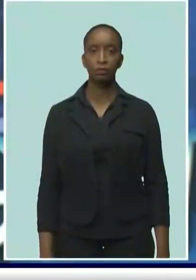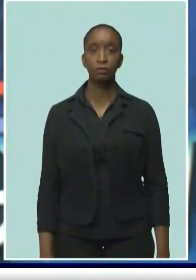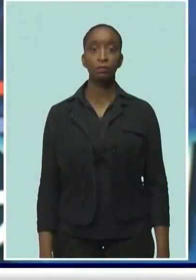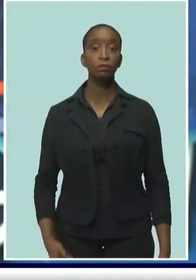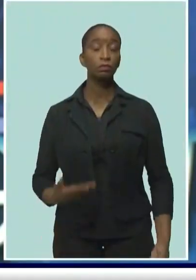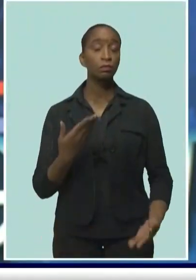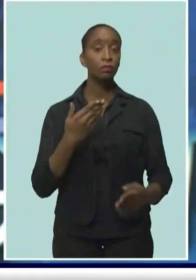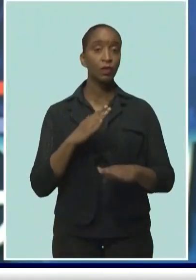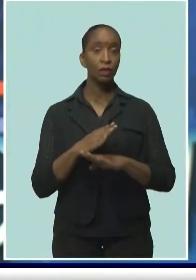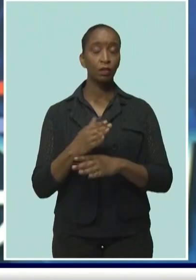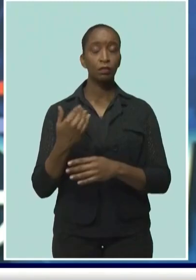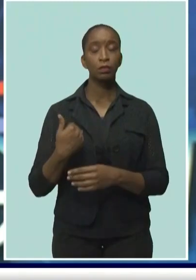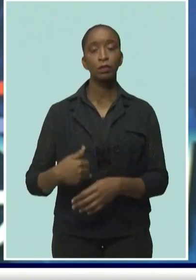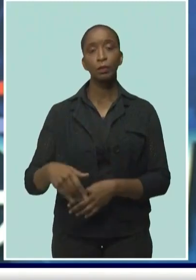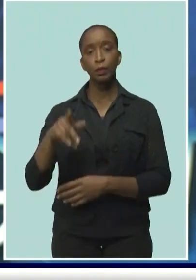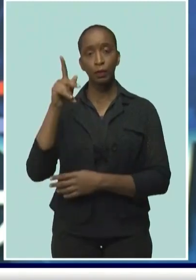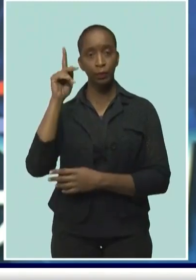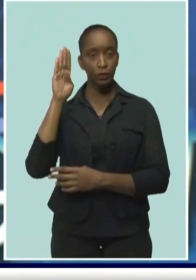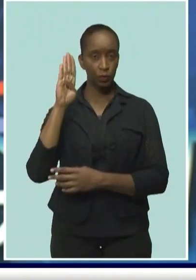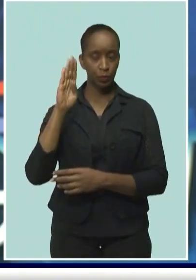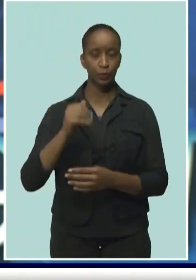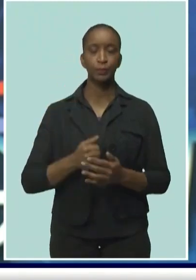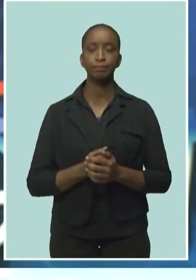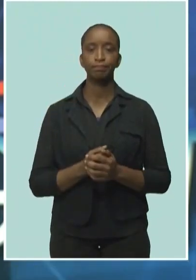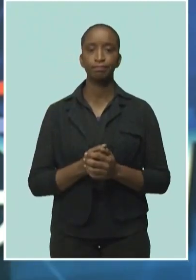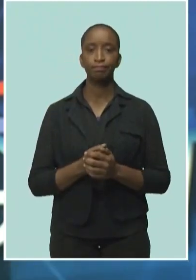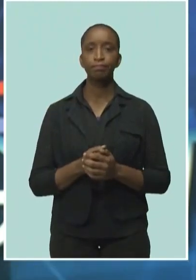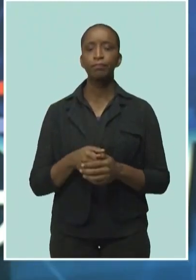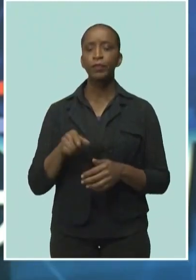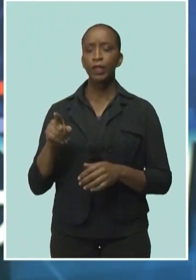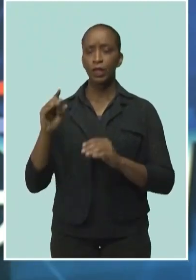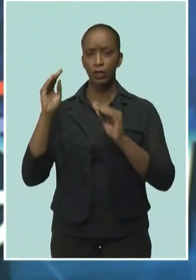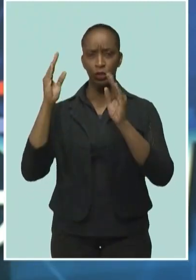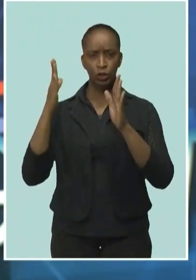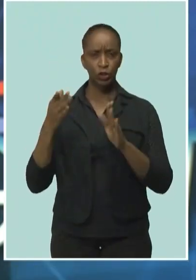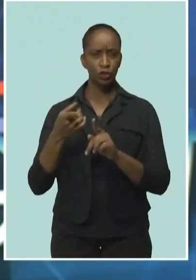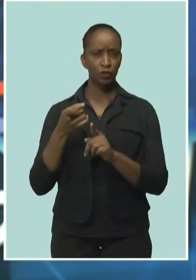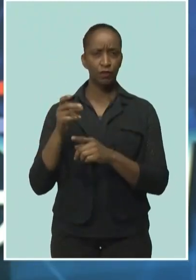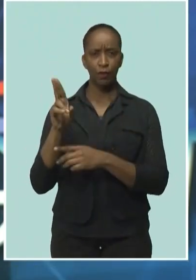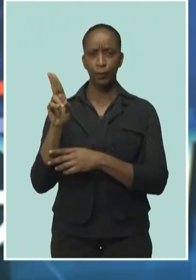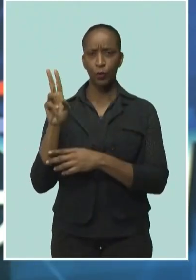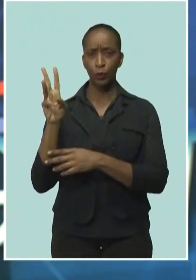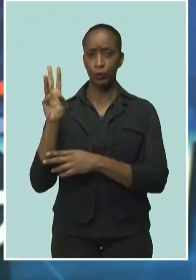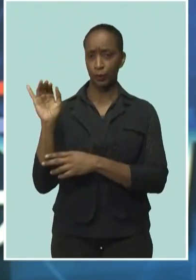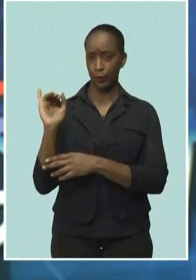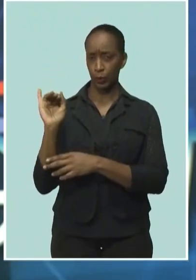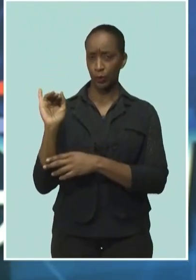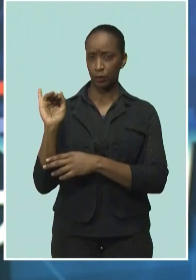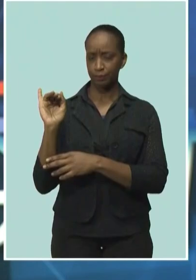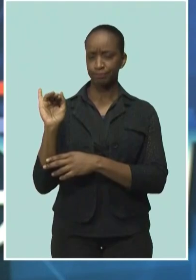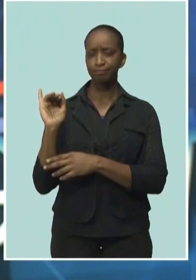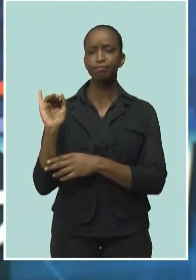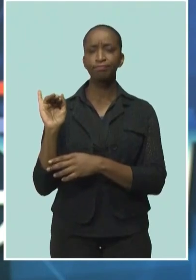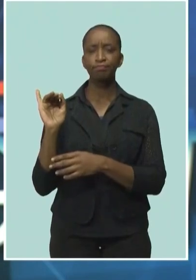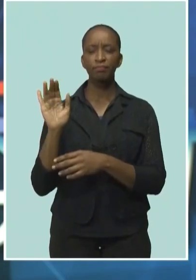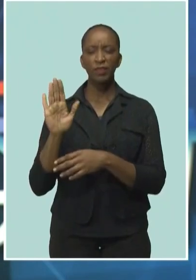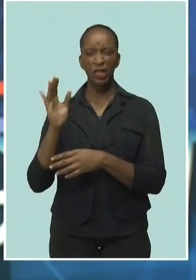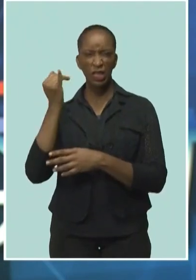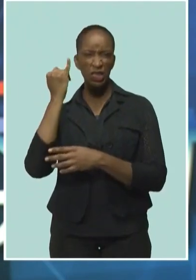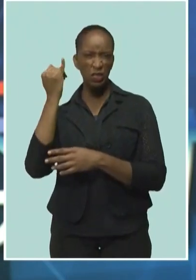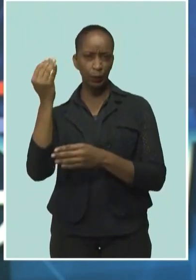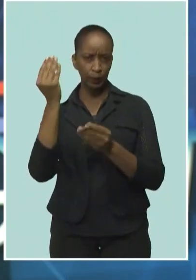Good evening, I'm Pearson Bowen. A UWI professor is tonight offering his take on Barbados increasing its corporate